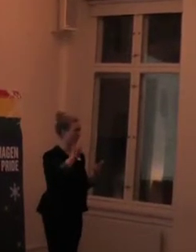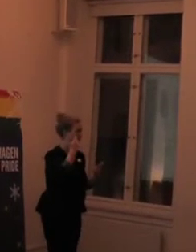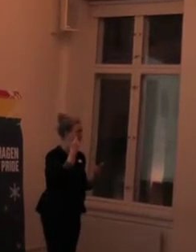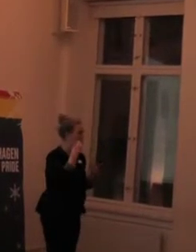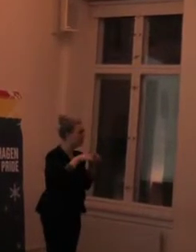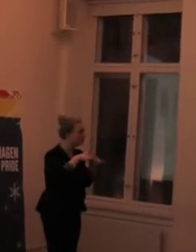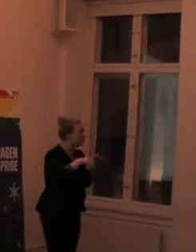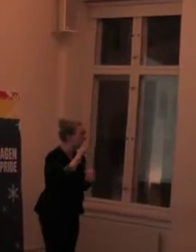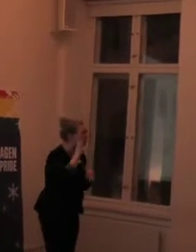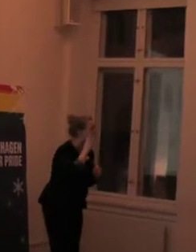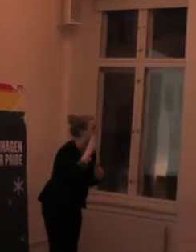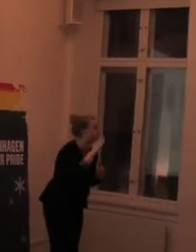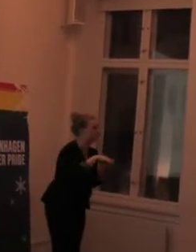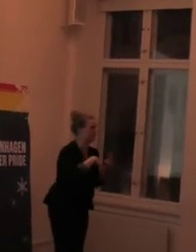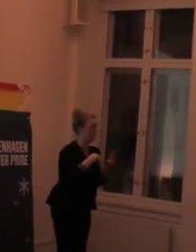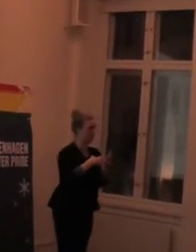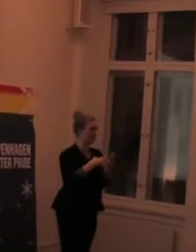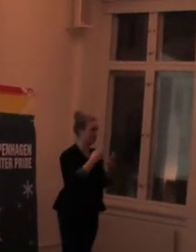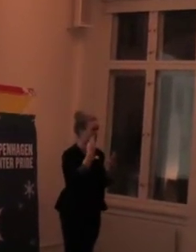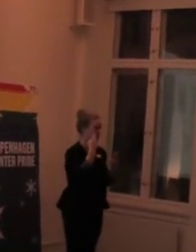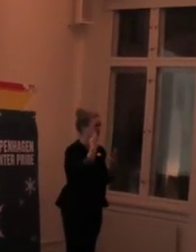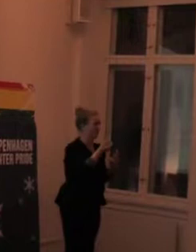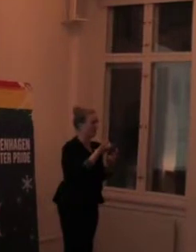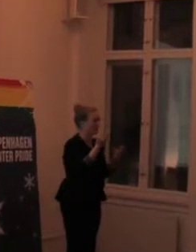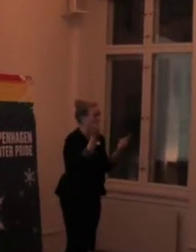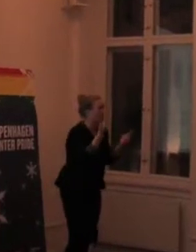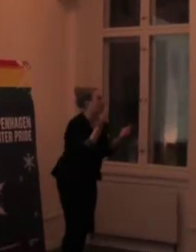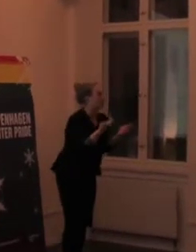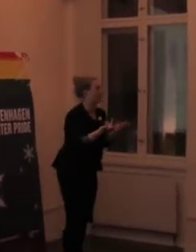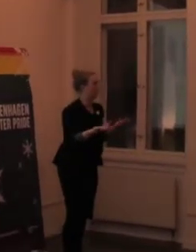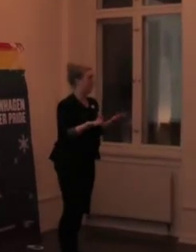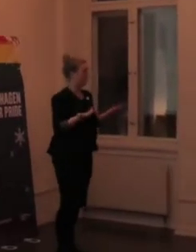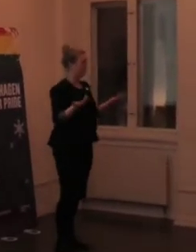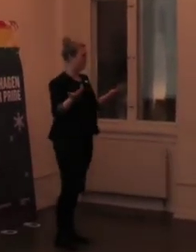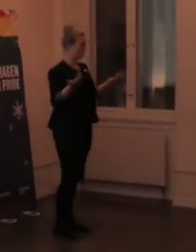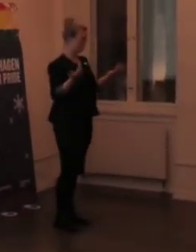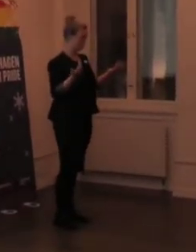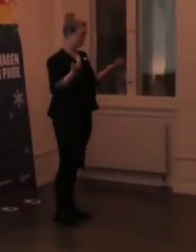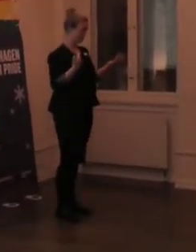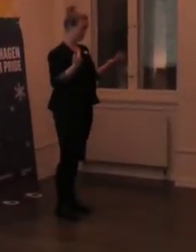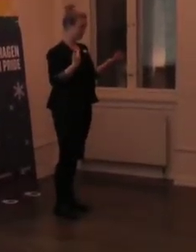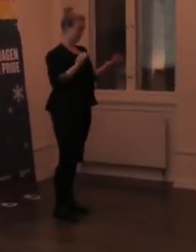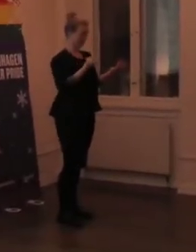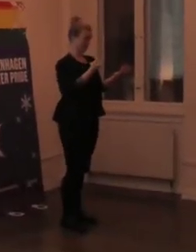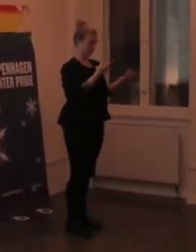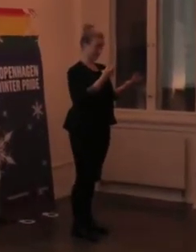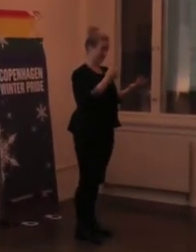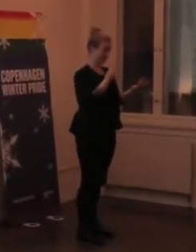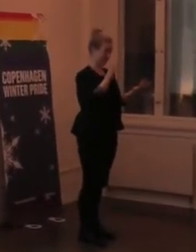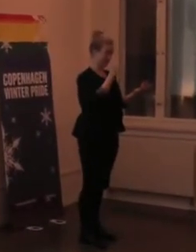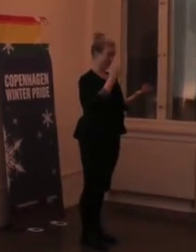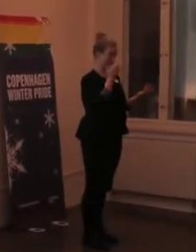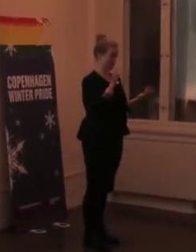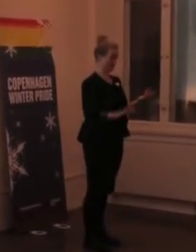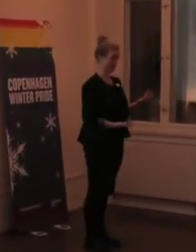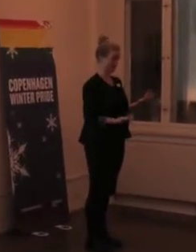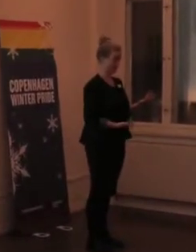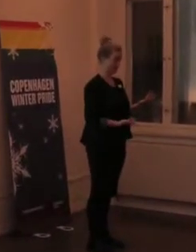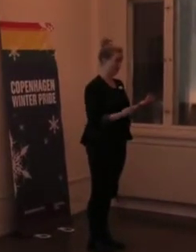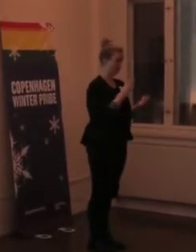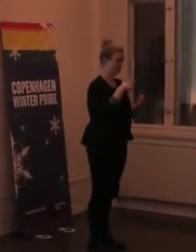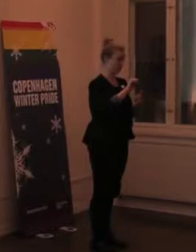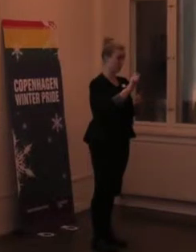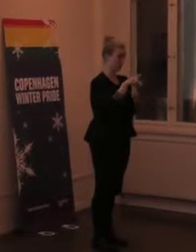they watch a lot of Hollywood movies. You will be surprised with all the conclusions people come up